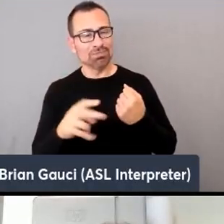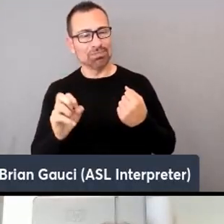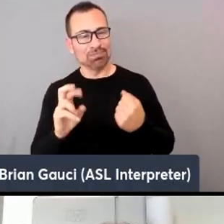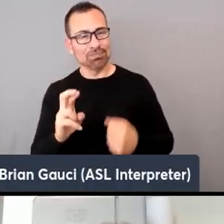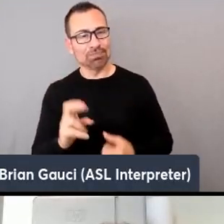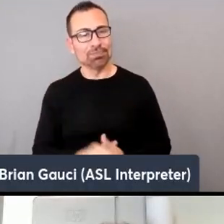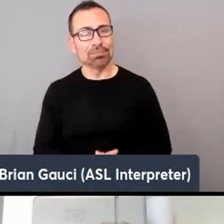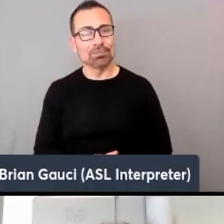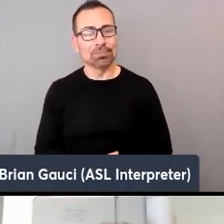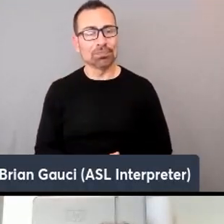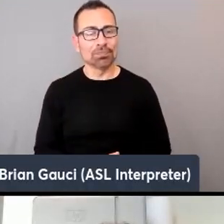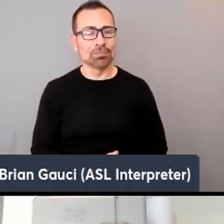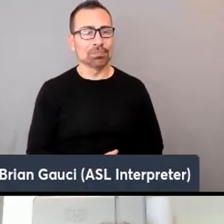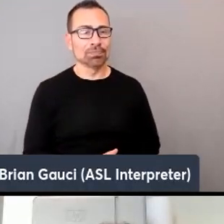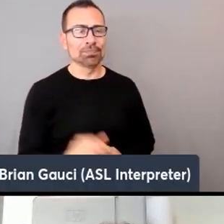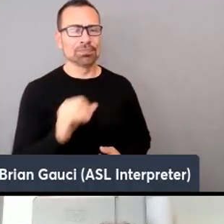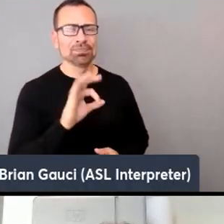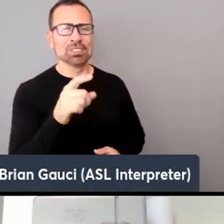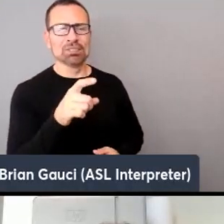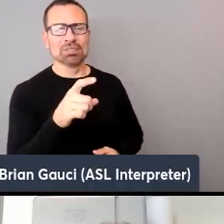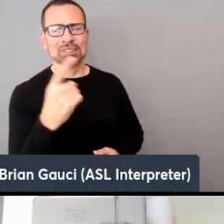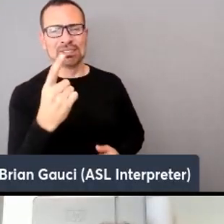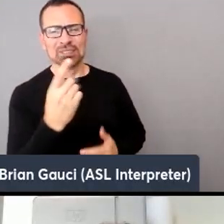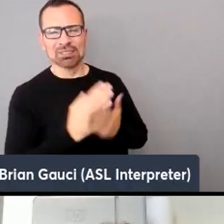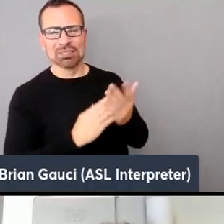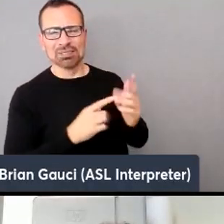And at some point, you had to kind of